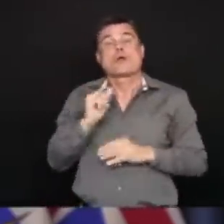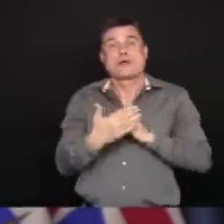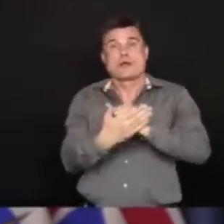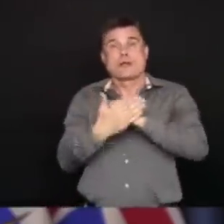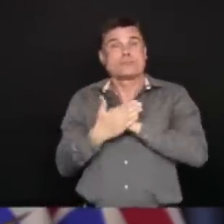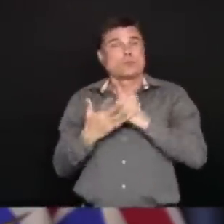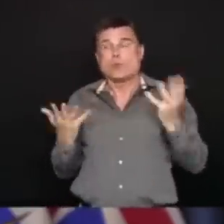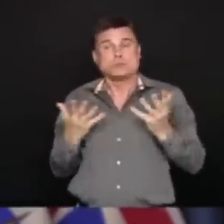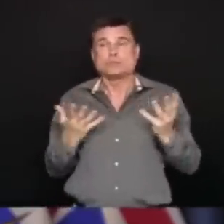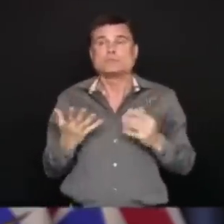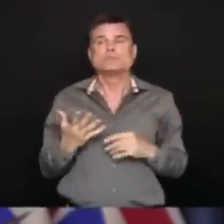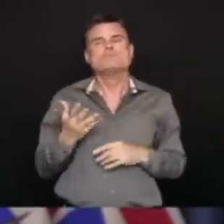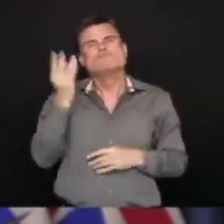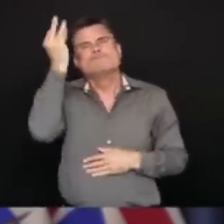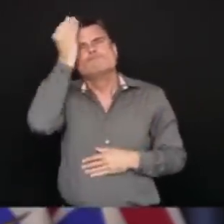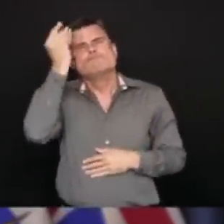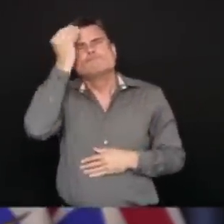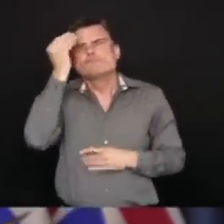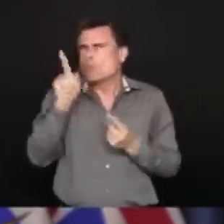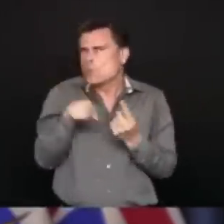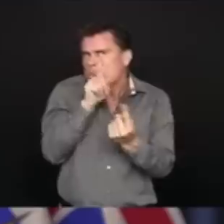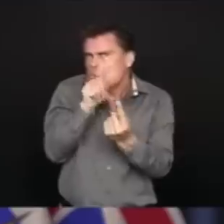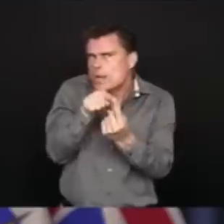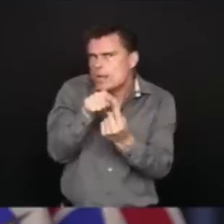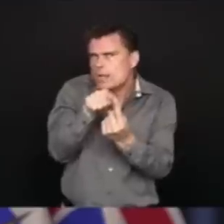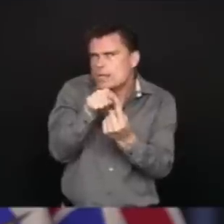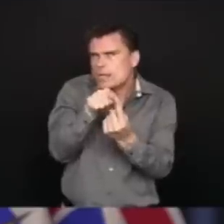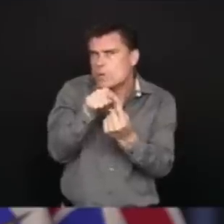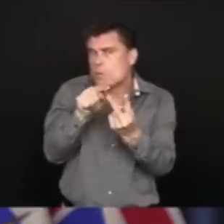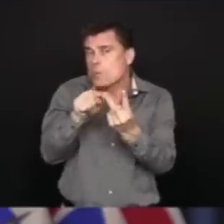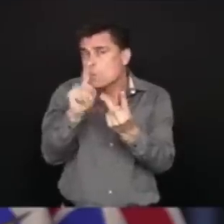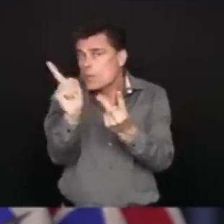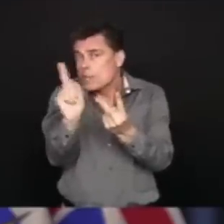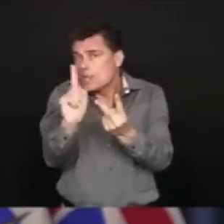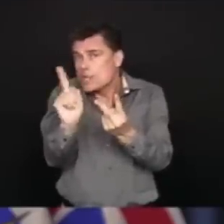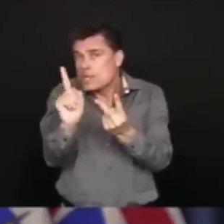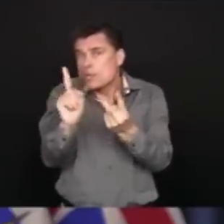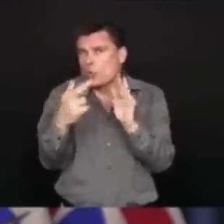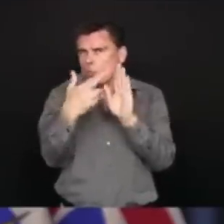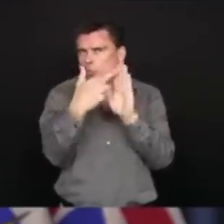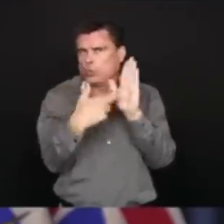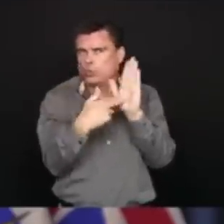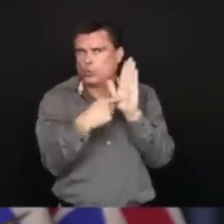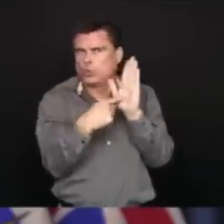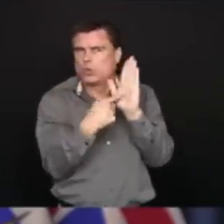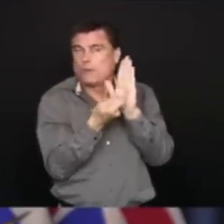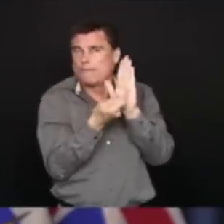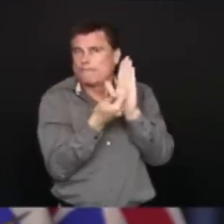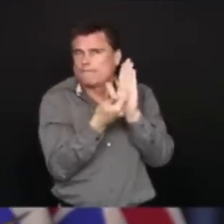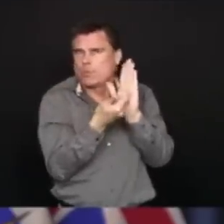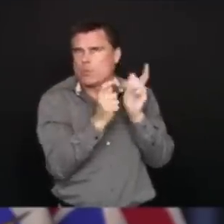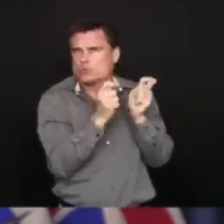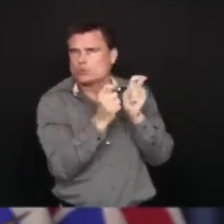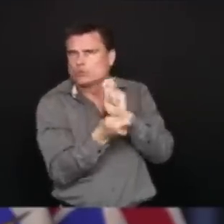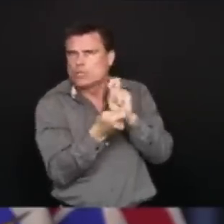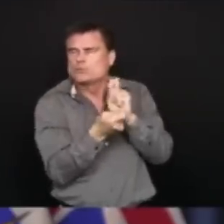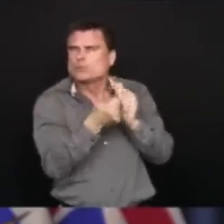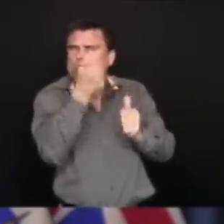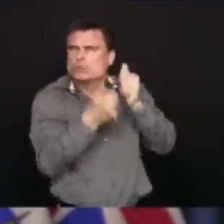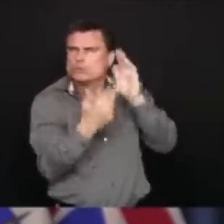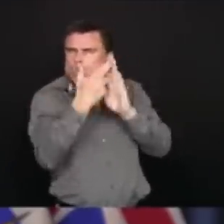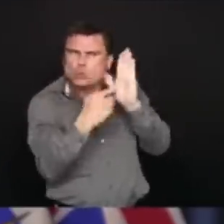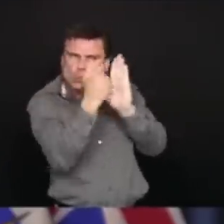now. And we've been trying to think of, how do we describe where we are right now? We really